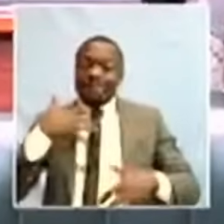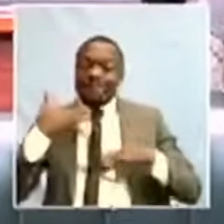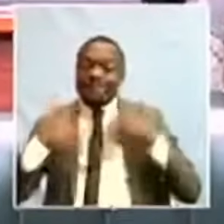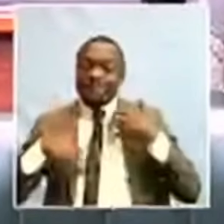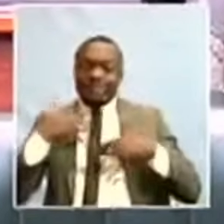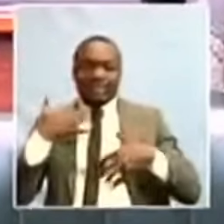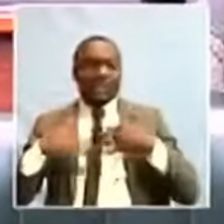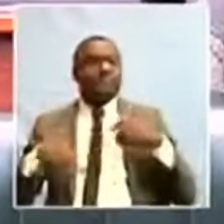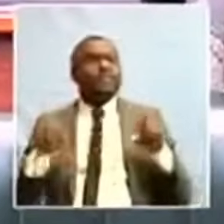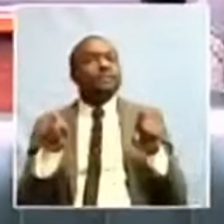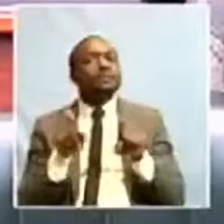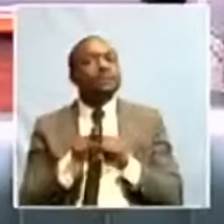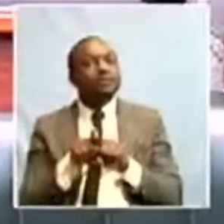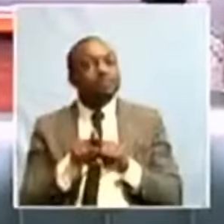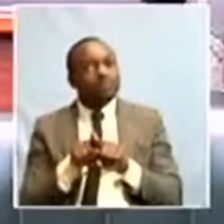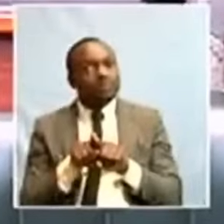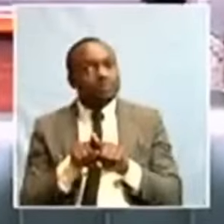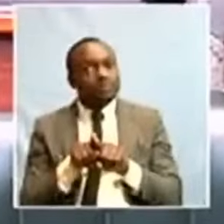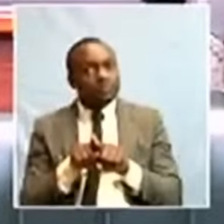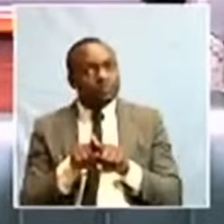is the same.